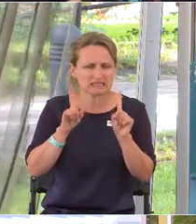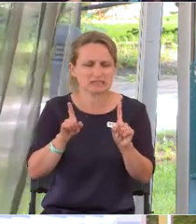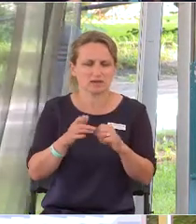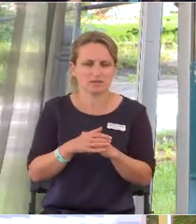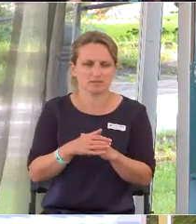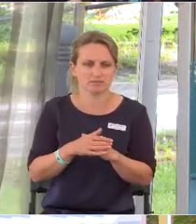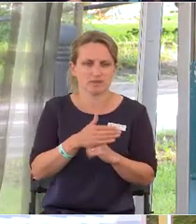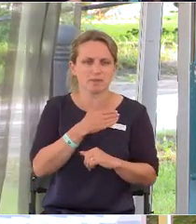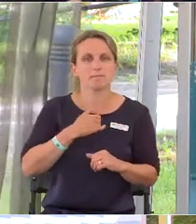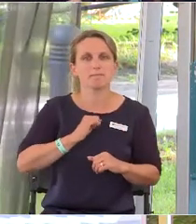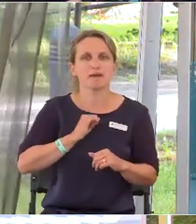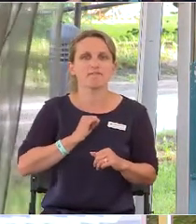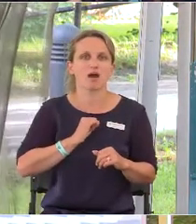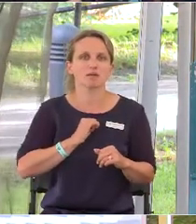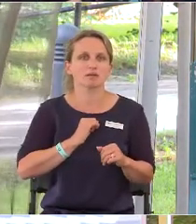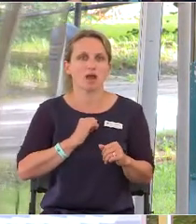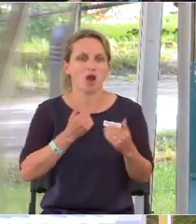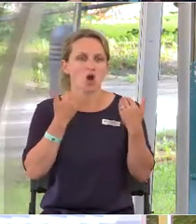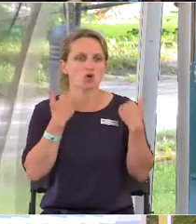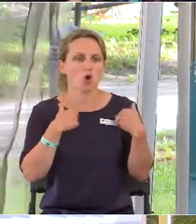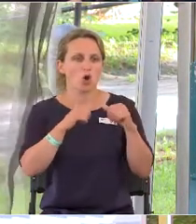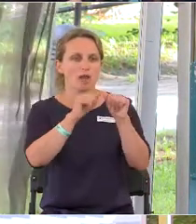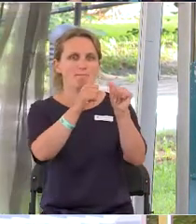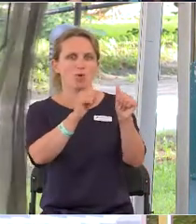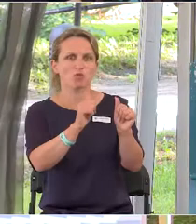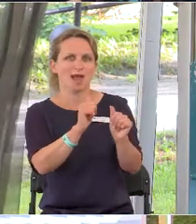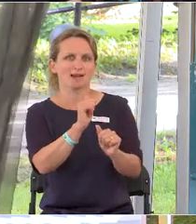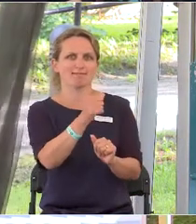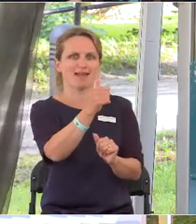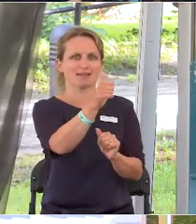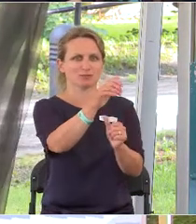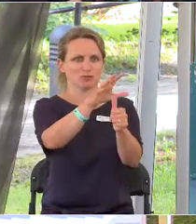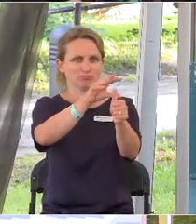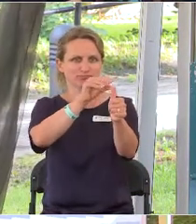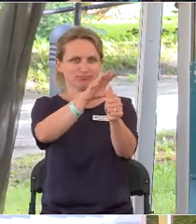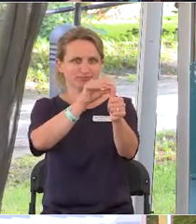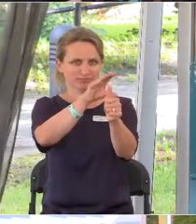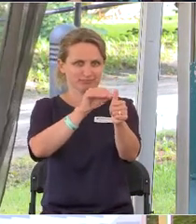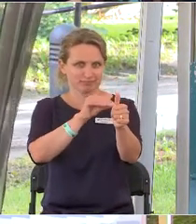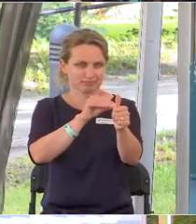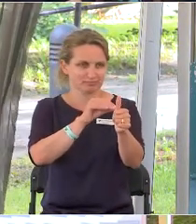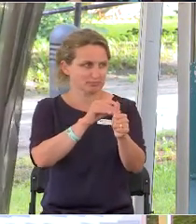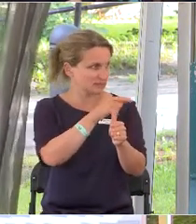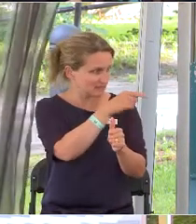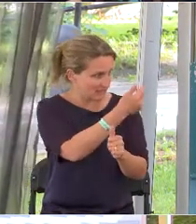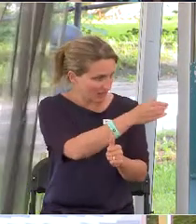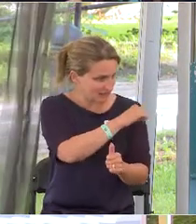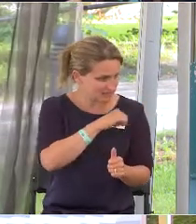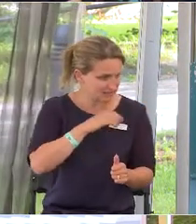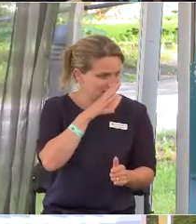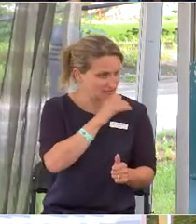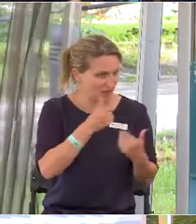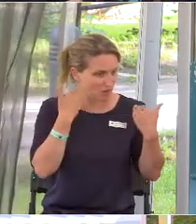we need a role model, of course. The man who can play like the female as a politician. You can be the role model. I